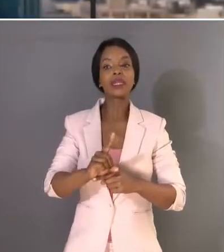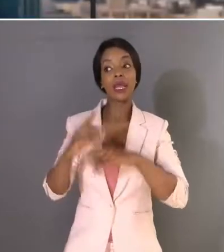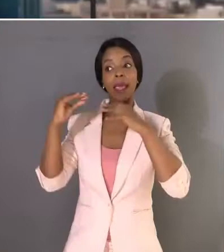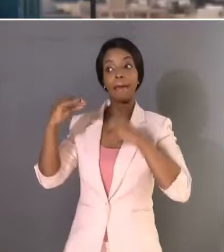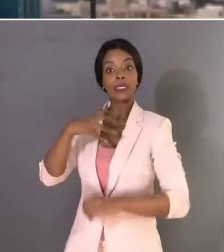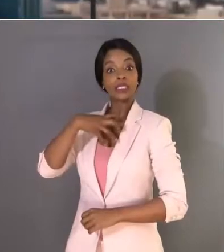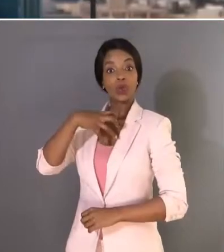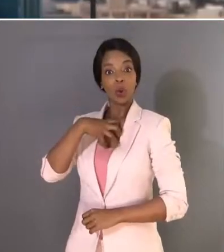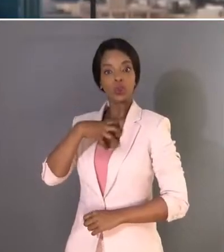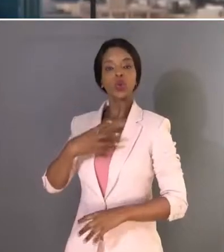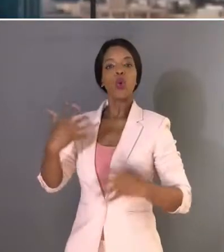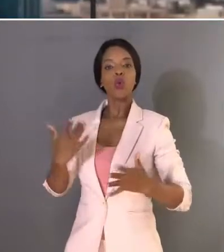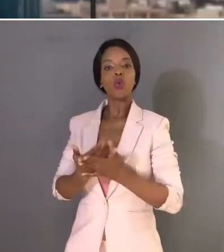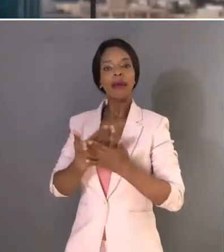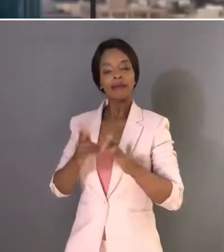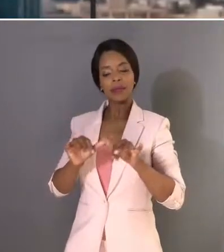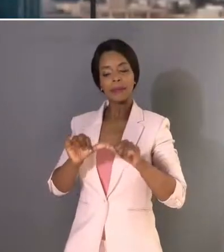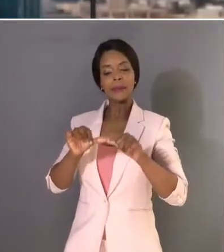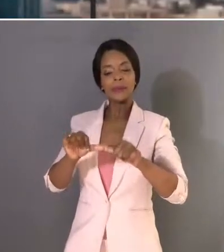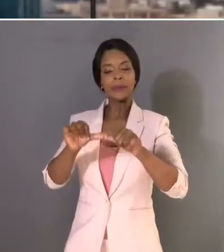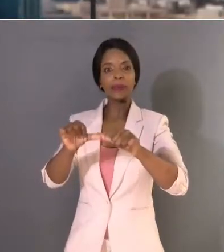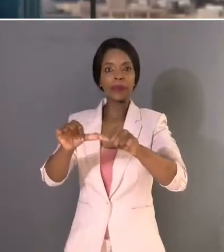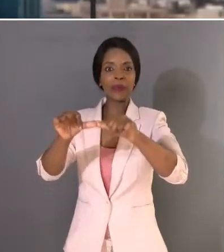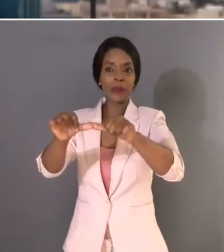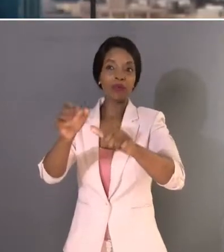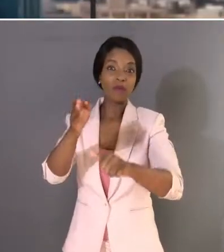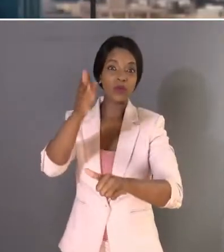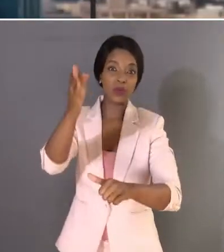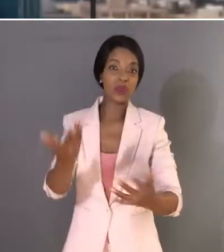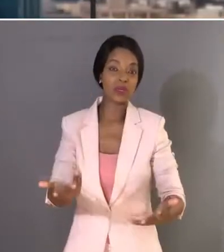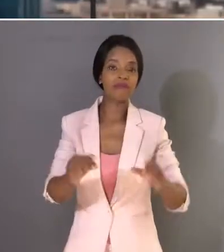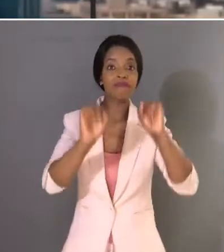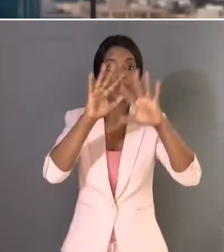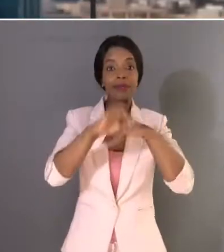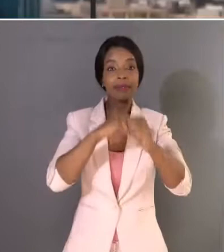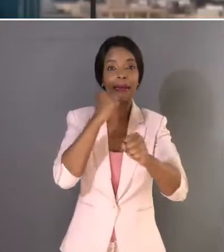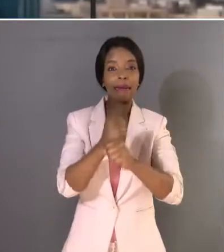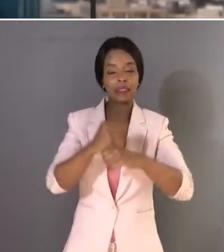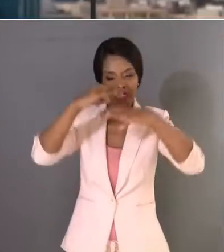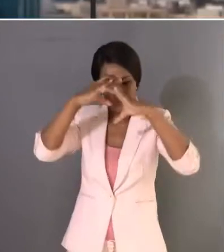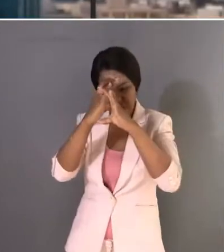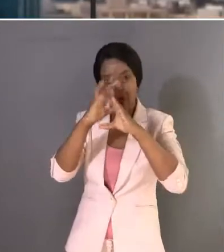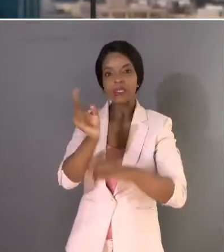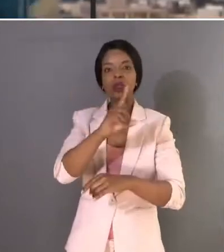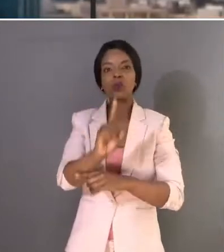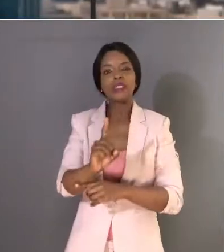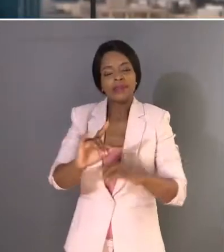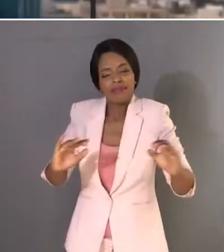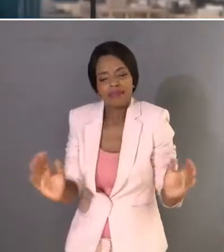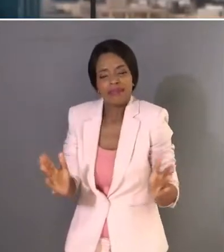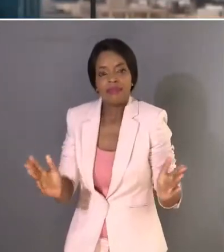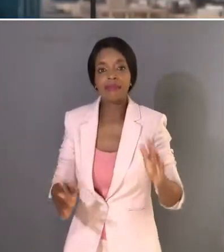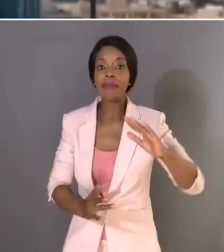foreseeable future. For 10 years, the SAB Foundation has focused on igniting a culture of